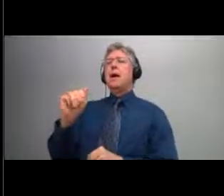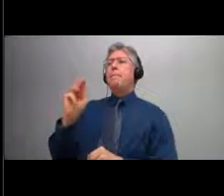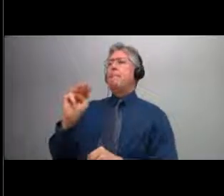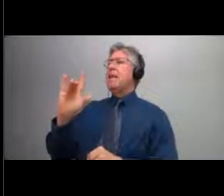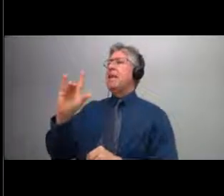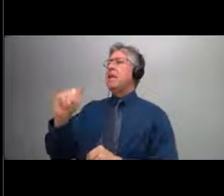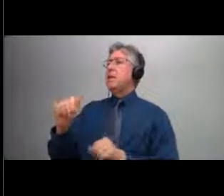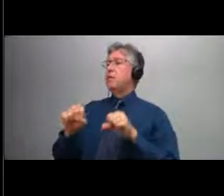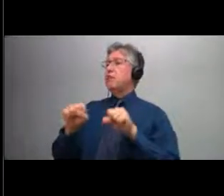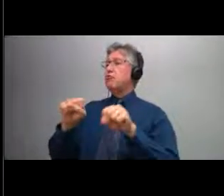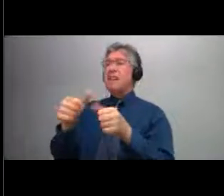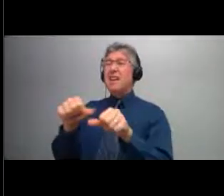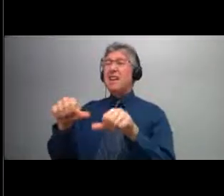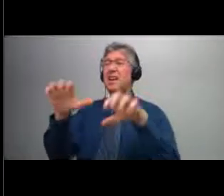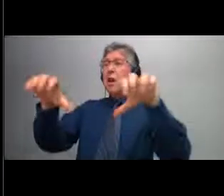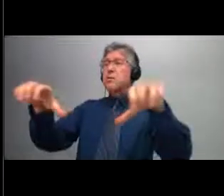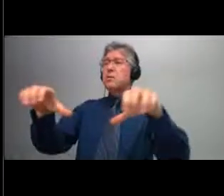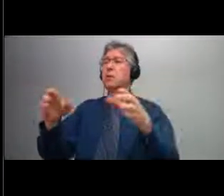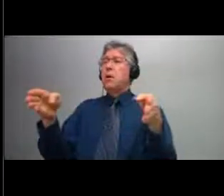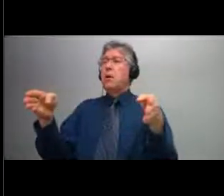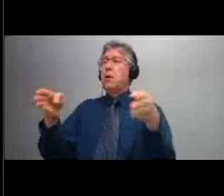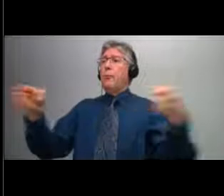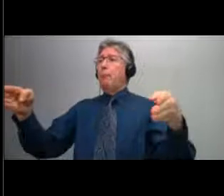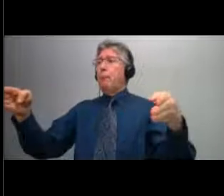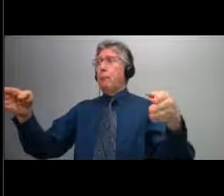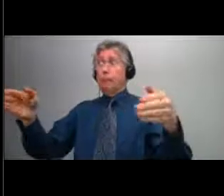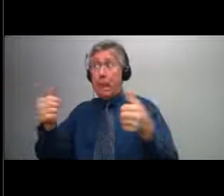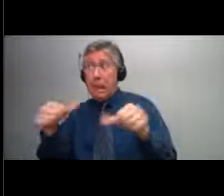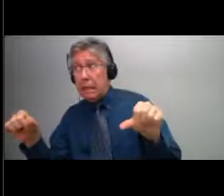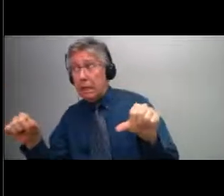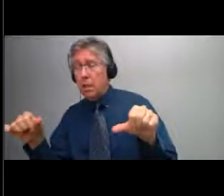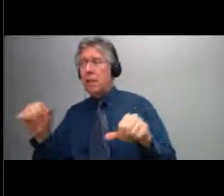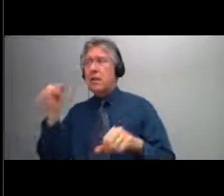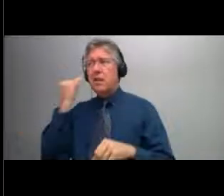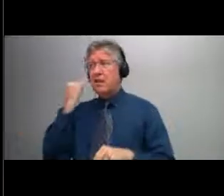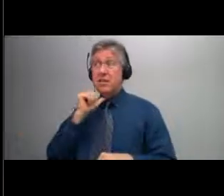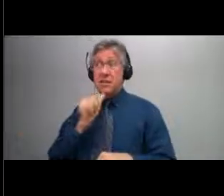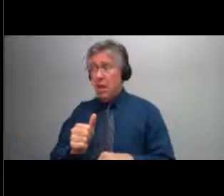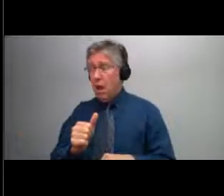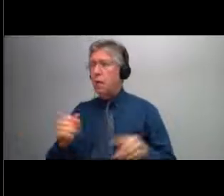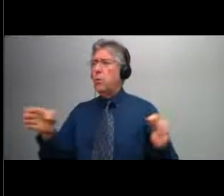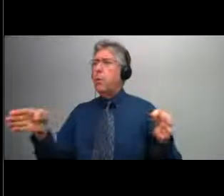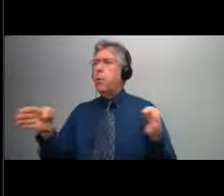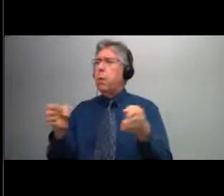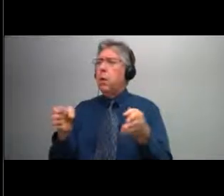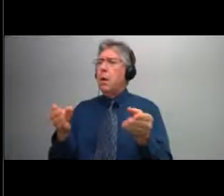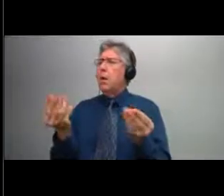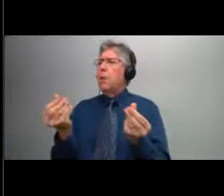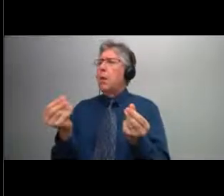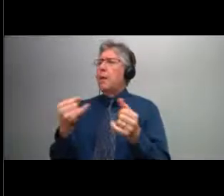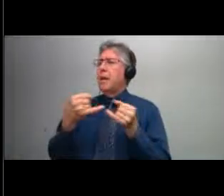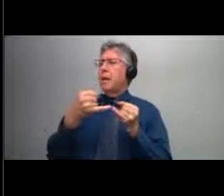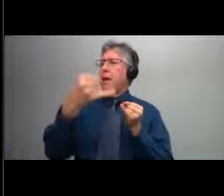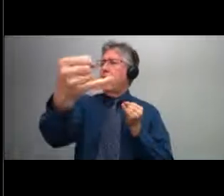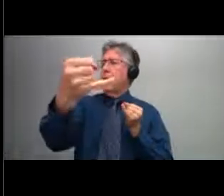property footage? If not, how close will these roads come to the property line of these homes on Melia